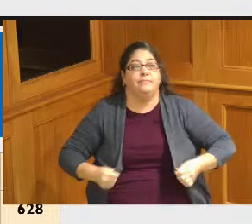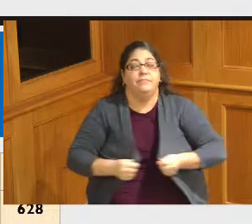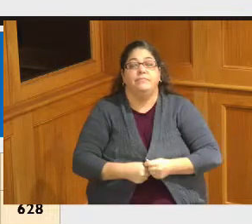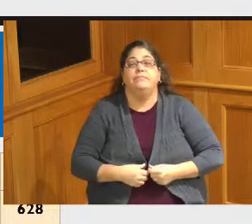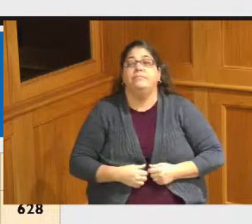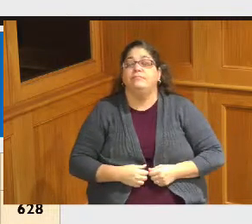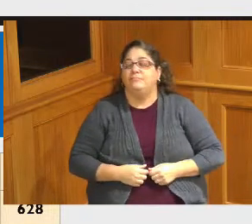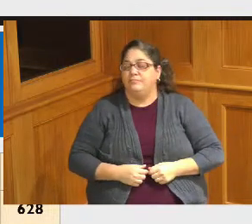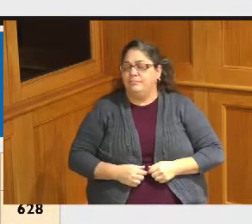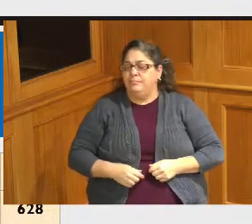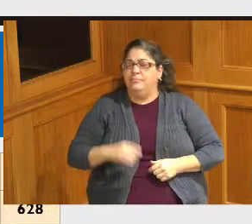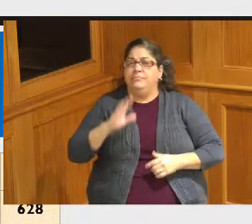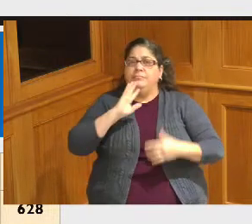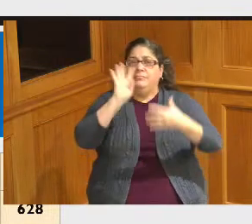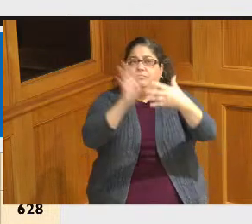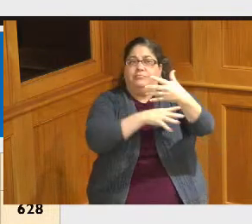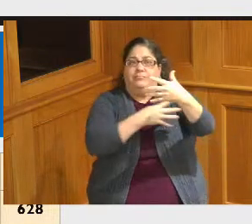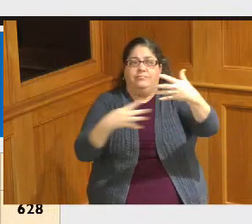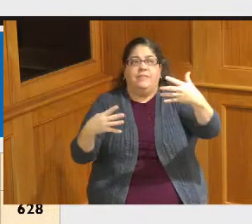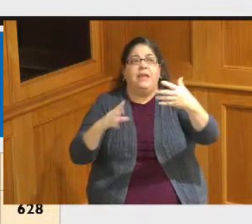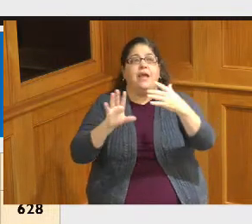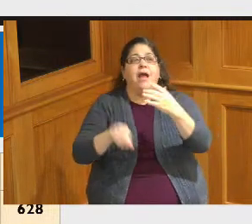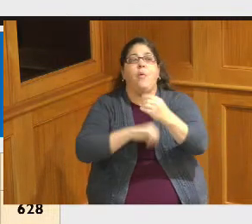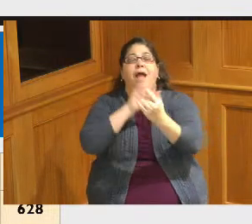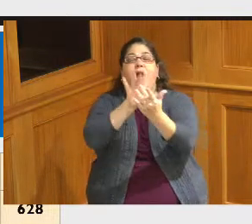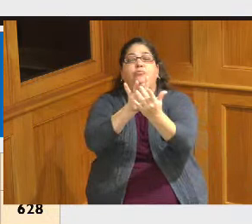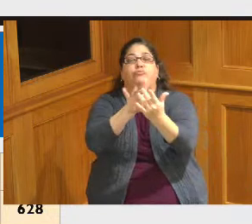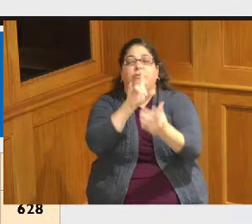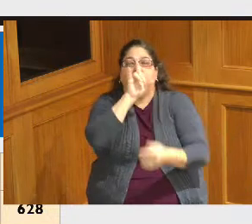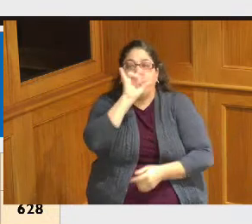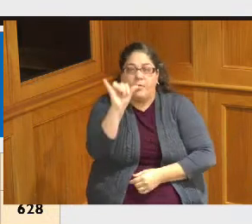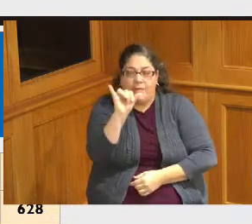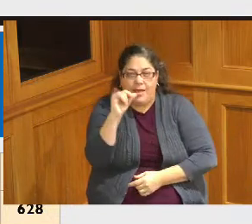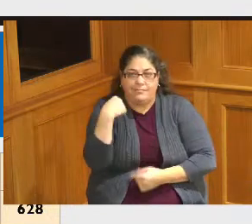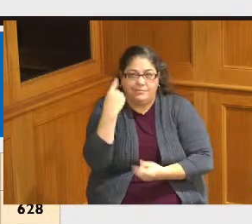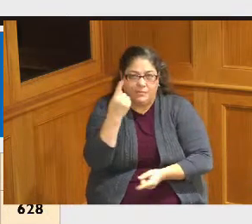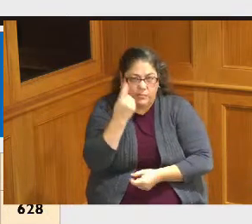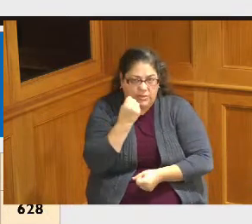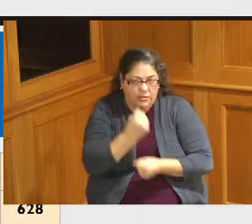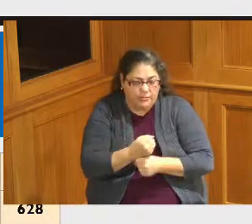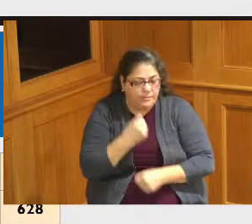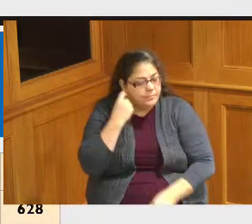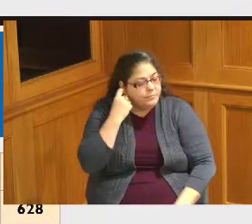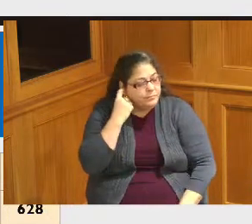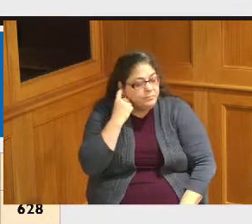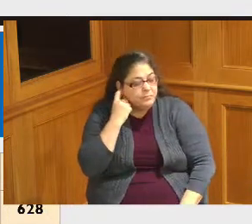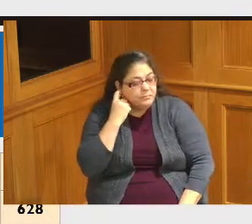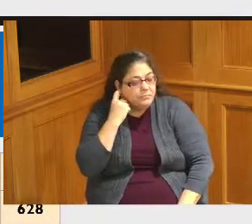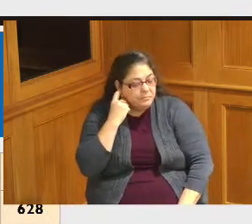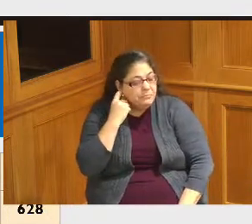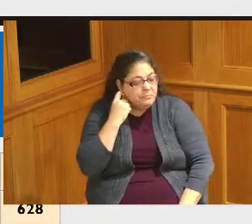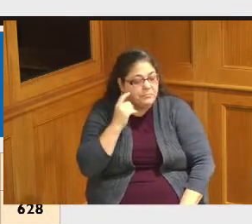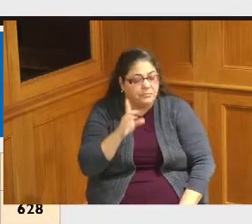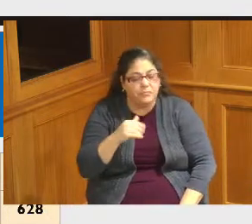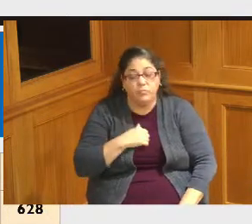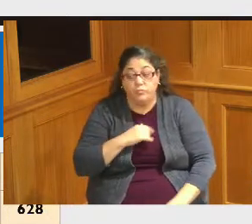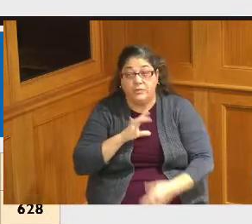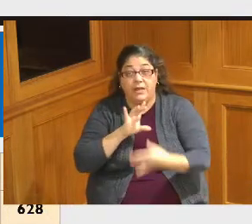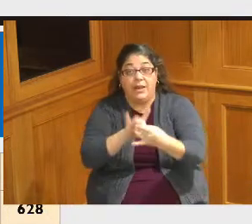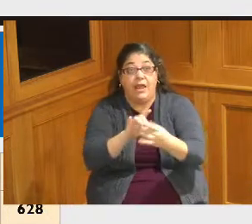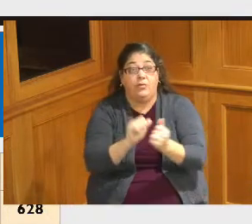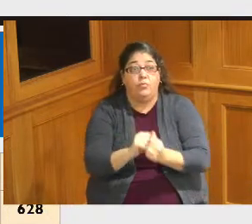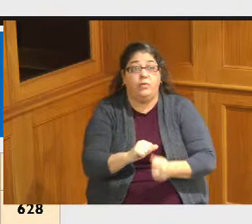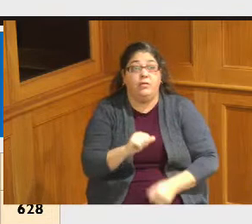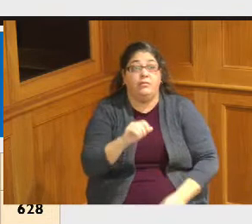Here's sort of what our outreach looked like this past year, just to give you an idea. We connected with just